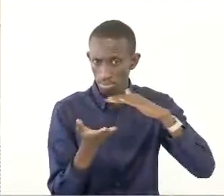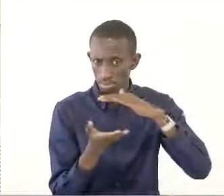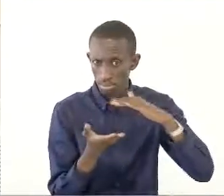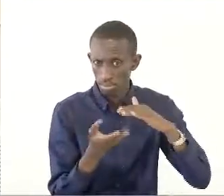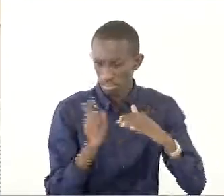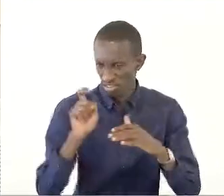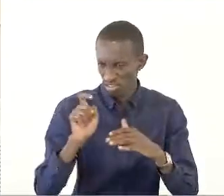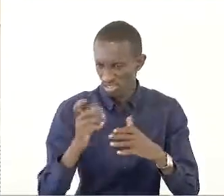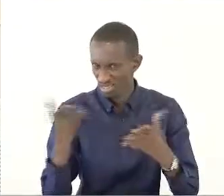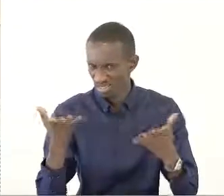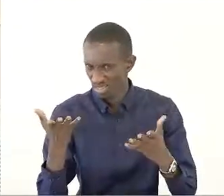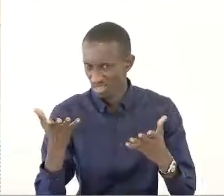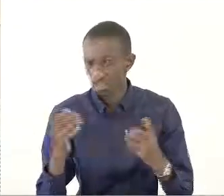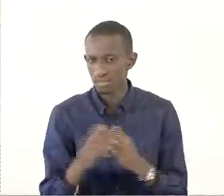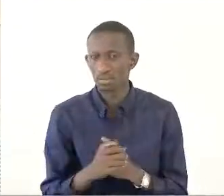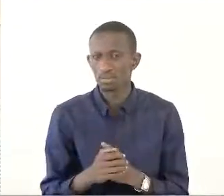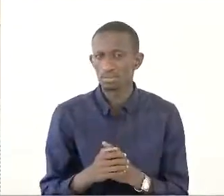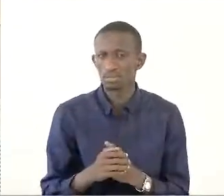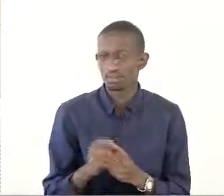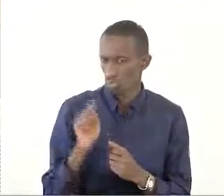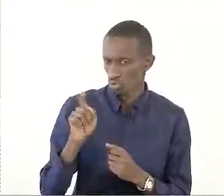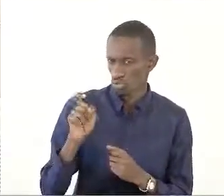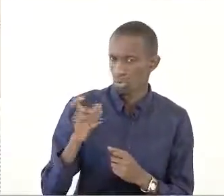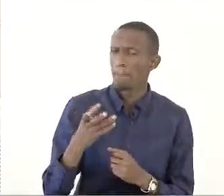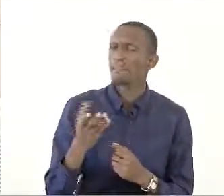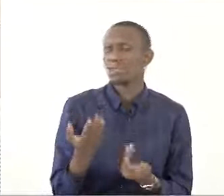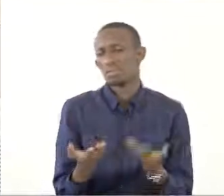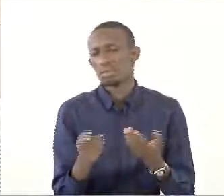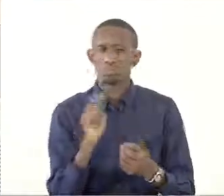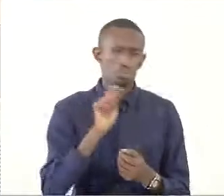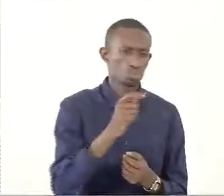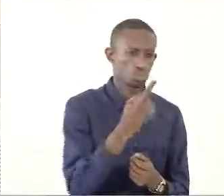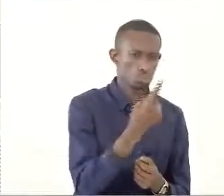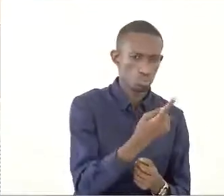x-axis, whether it's within 2 points or maybe 1 point,